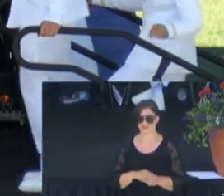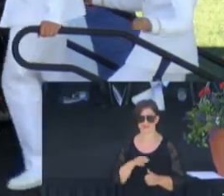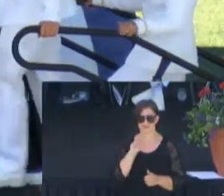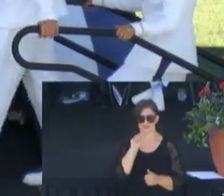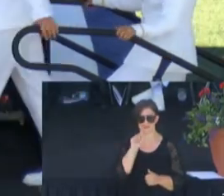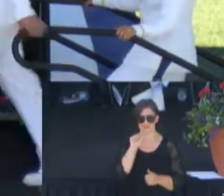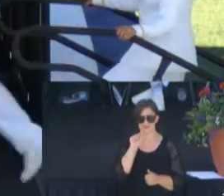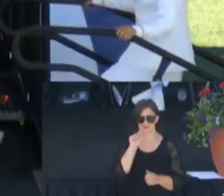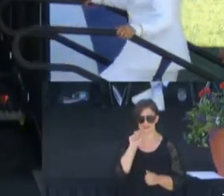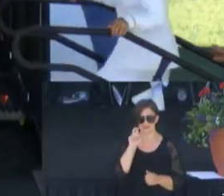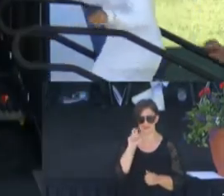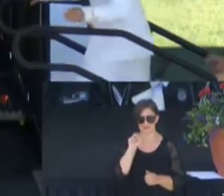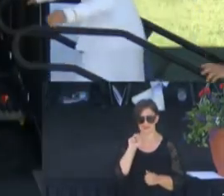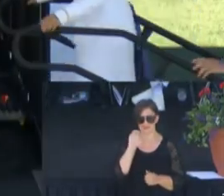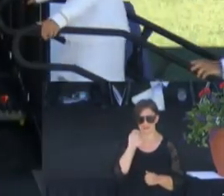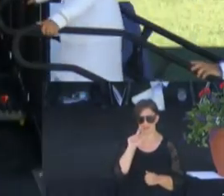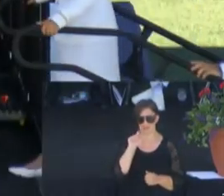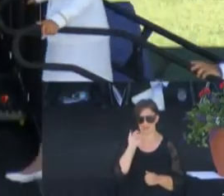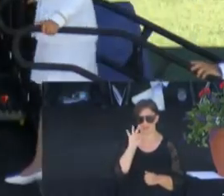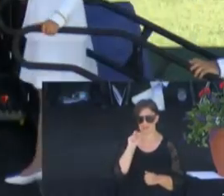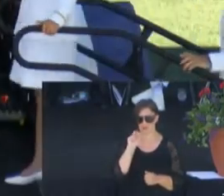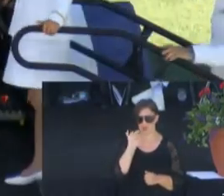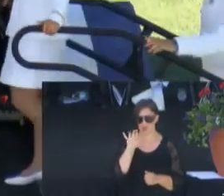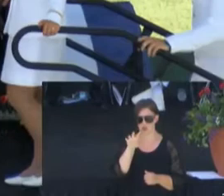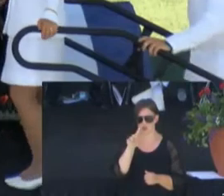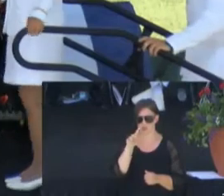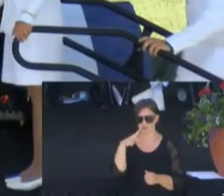Alden William Clifford Paggio.